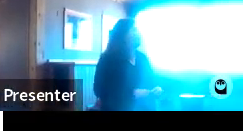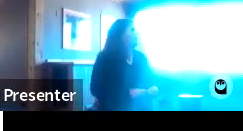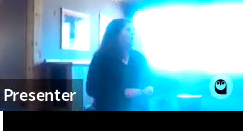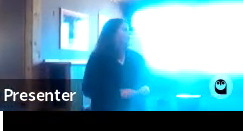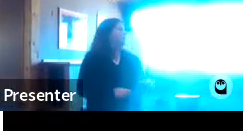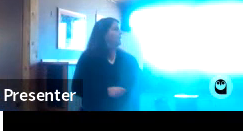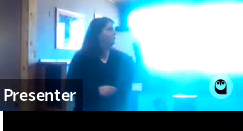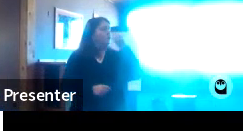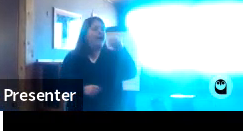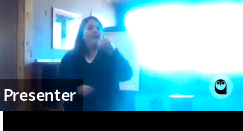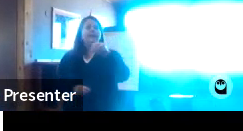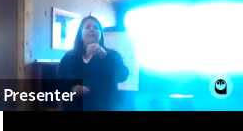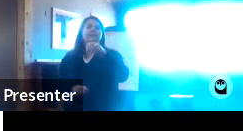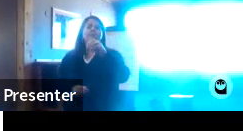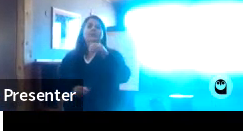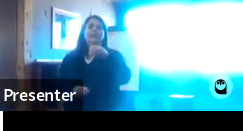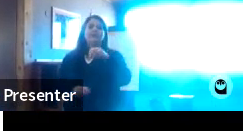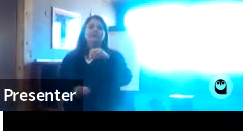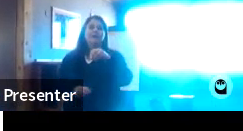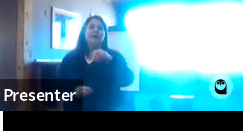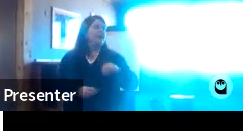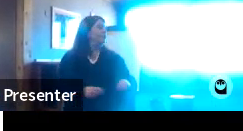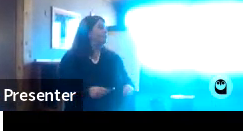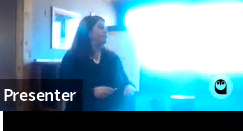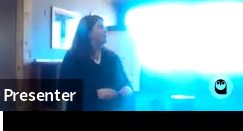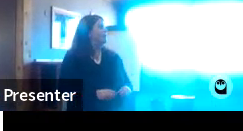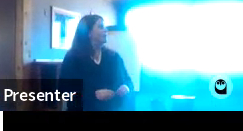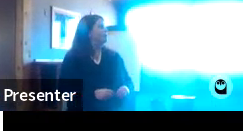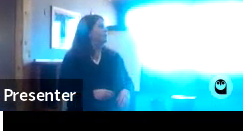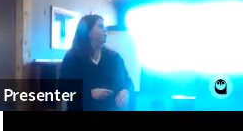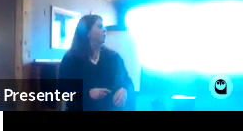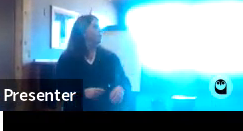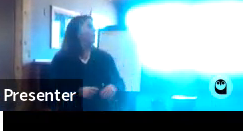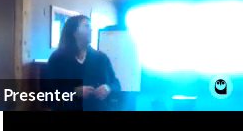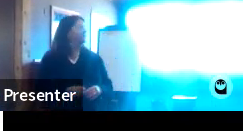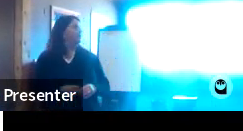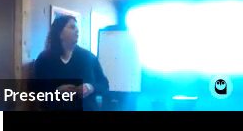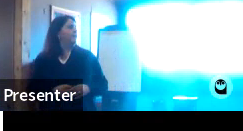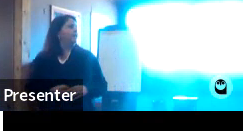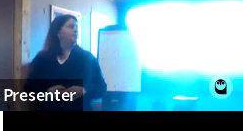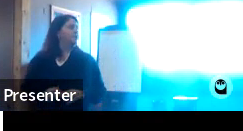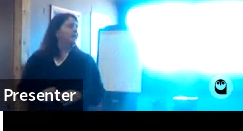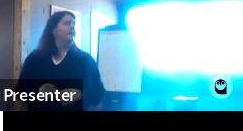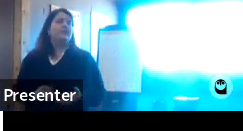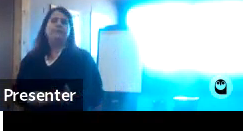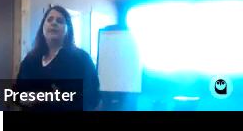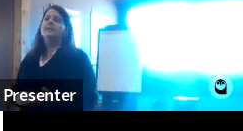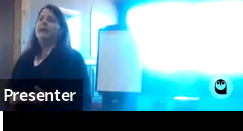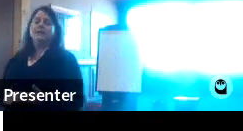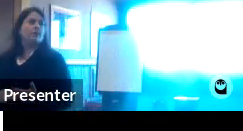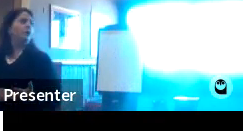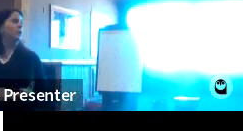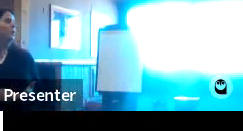that. And if we have that, then you can testify in the form of an opinion or otherwise if the expert's